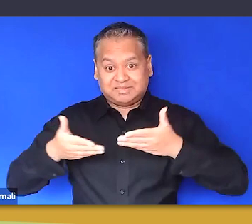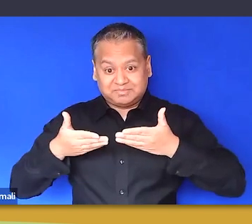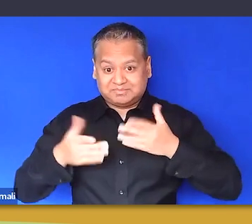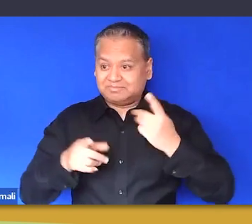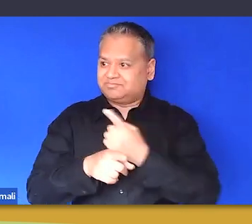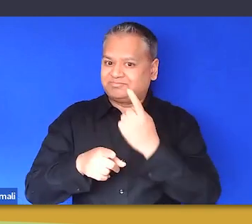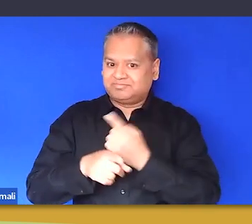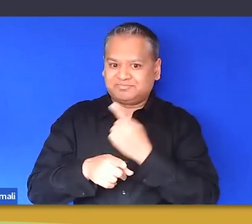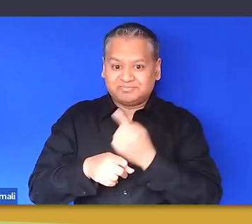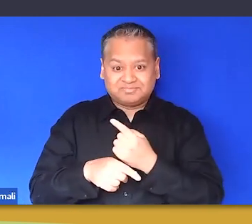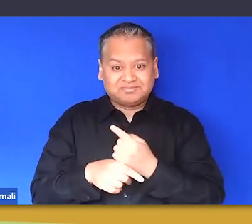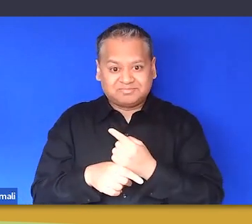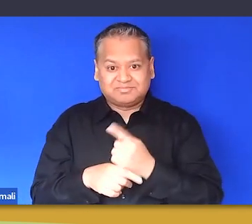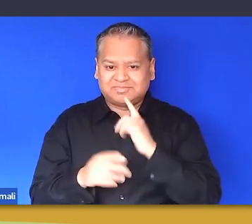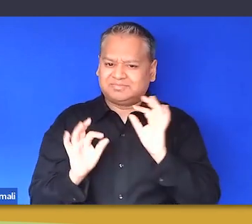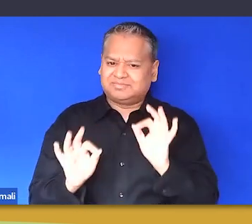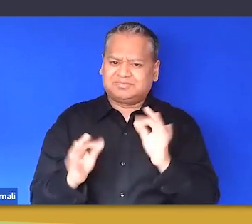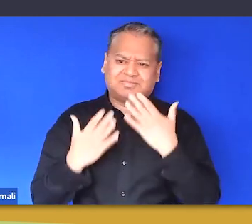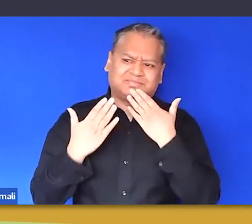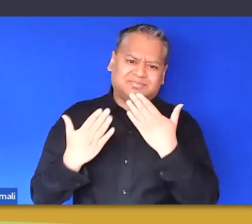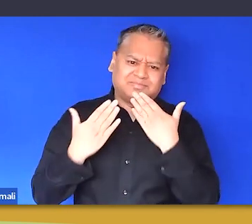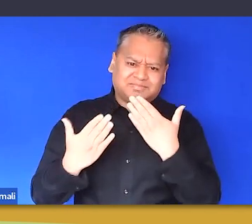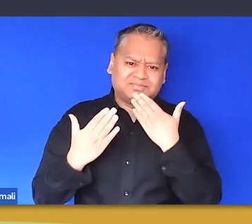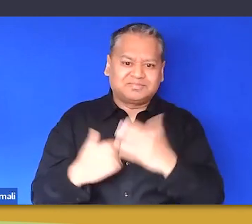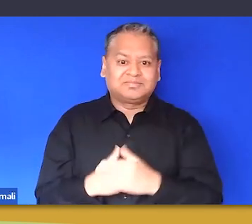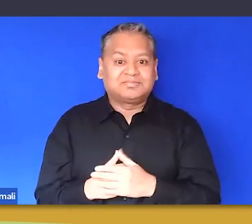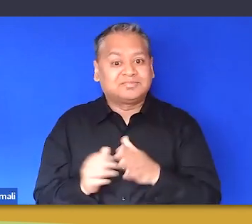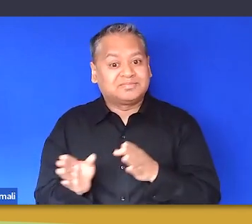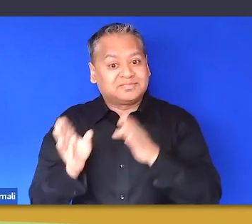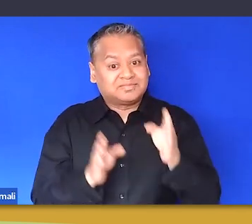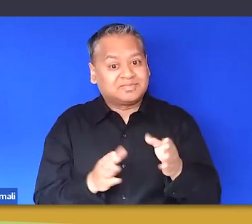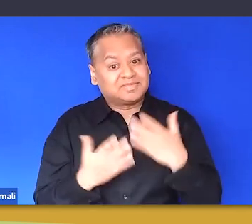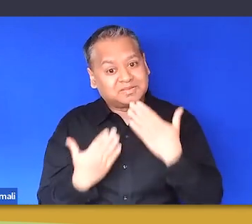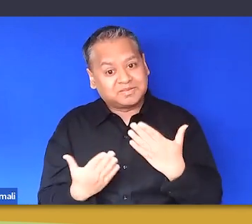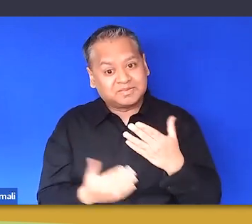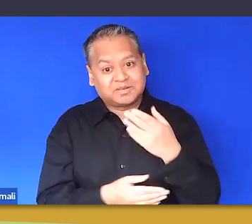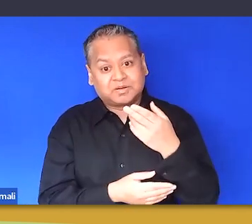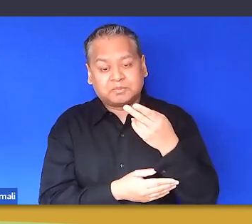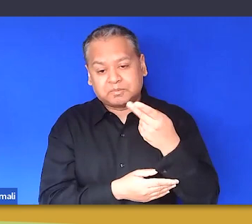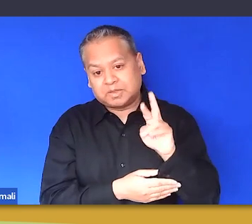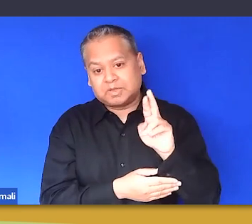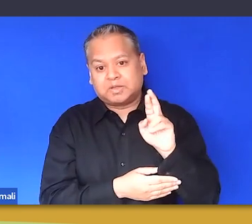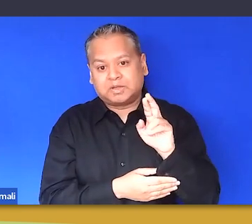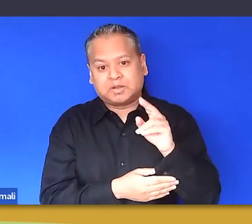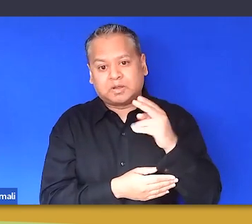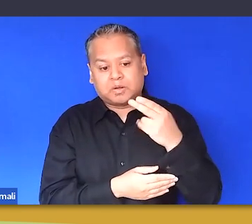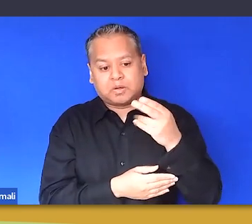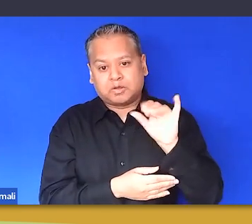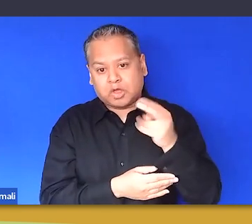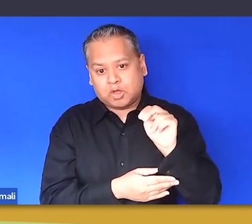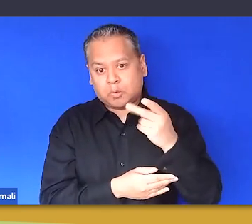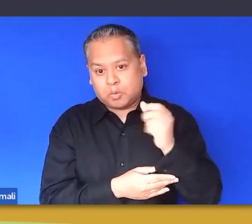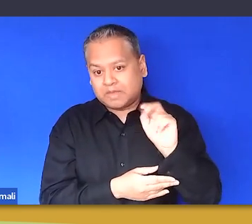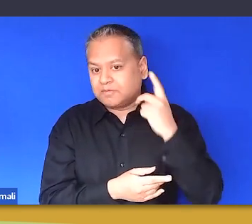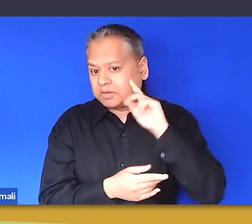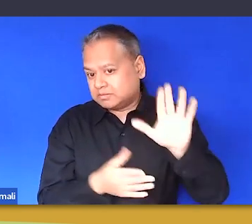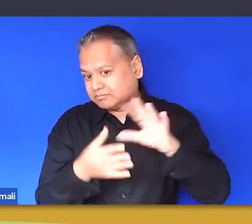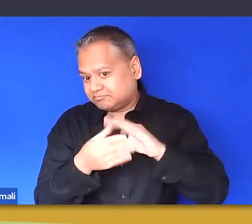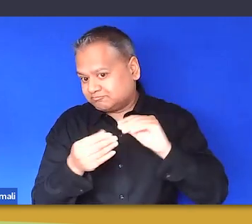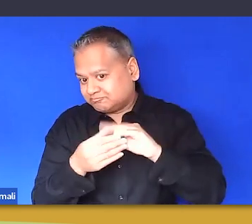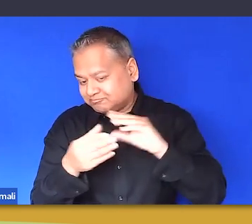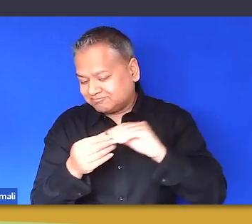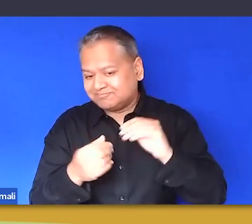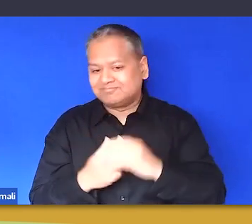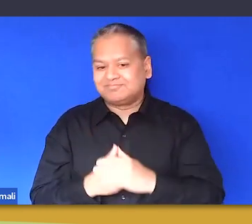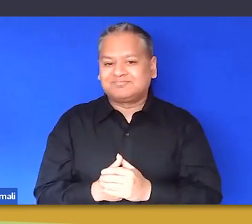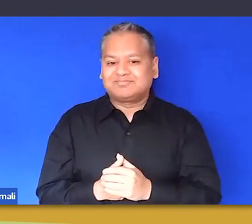way. And I would also like to thank Premier Horgan who just made some introductory remarks. I also want to